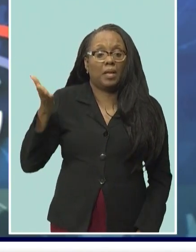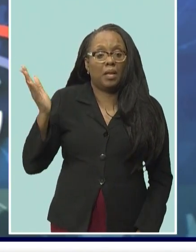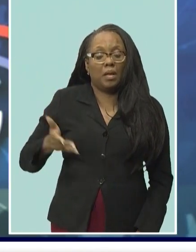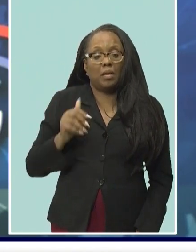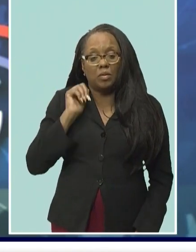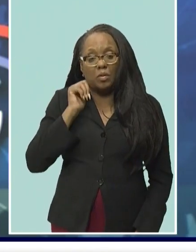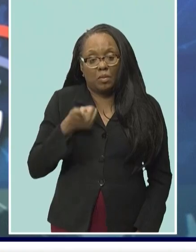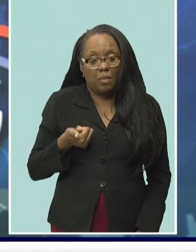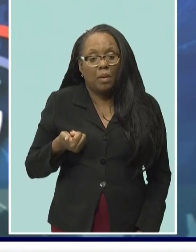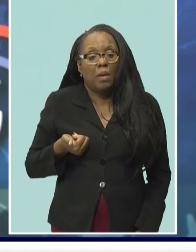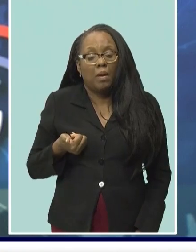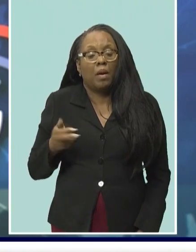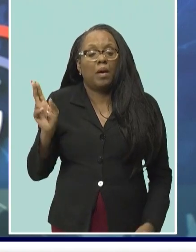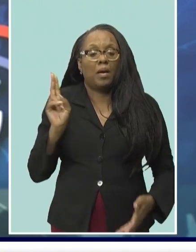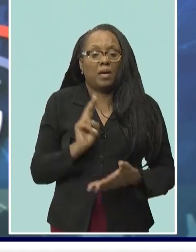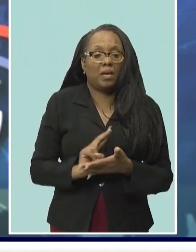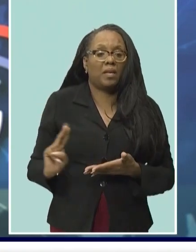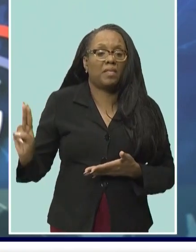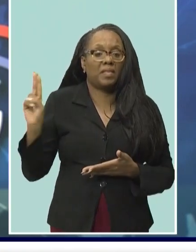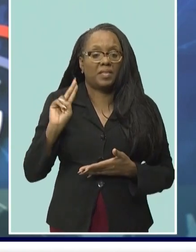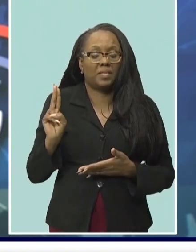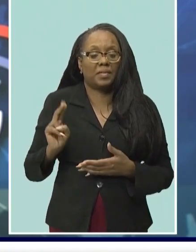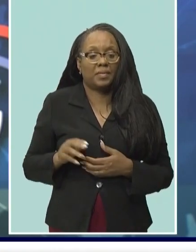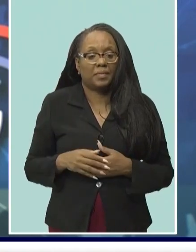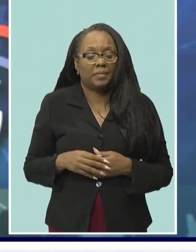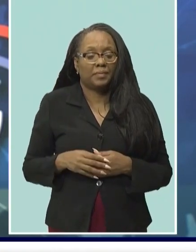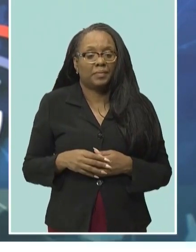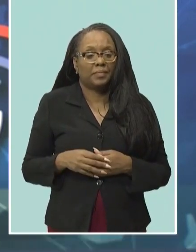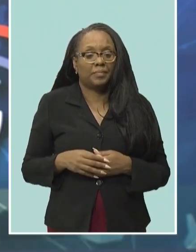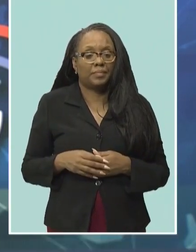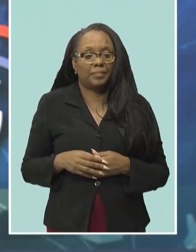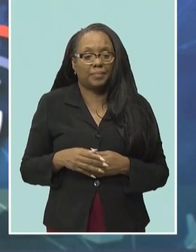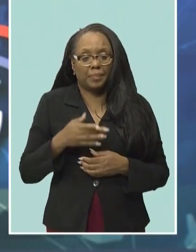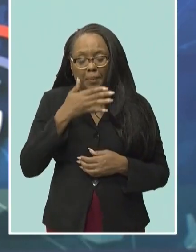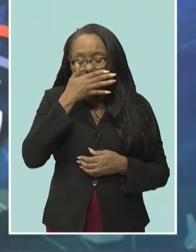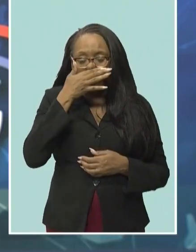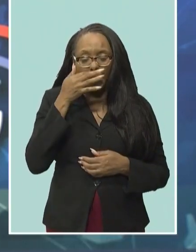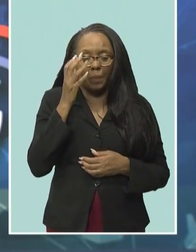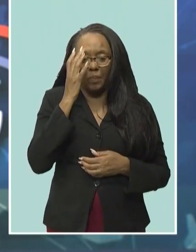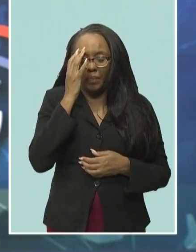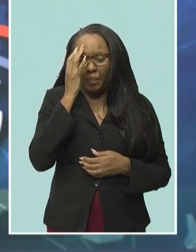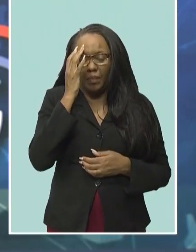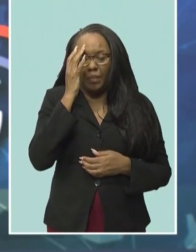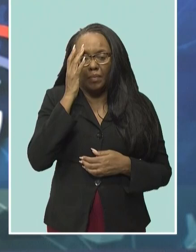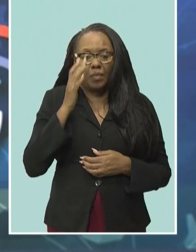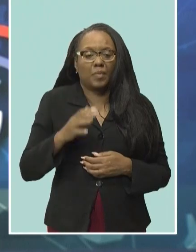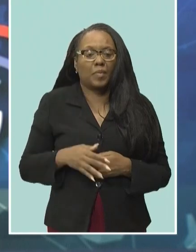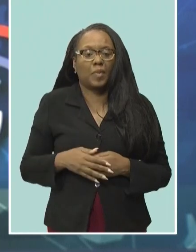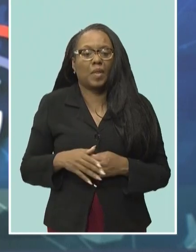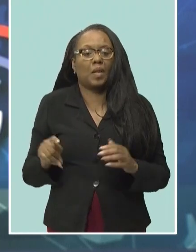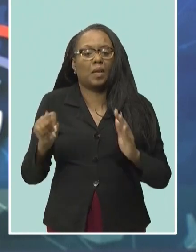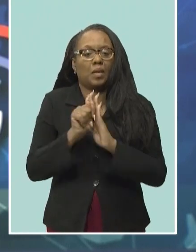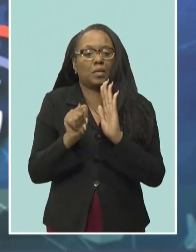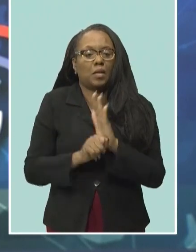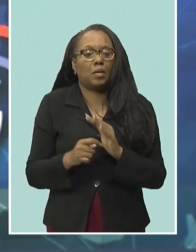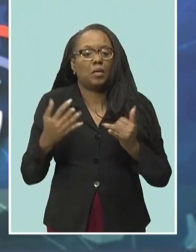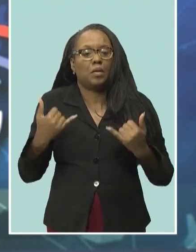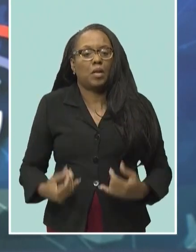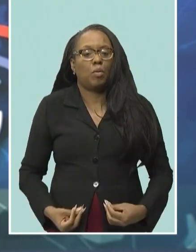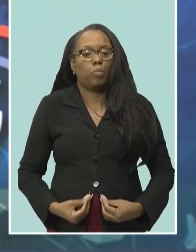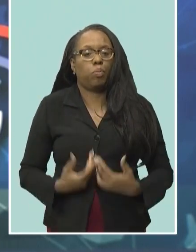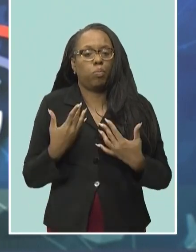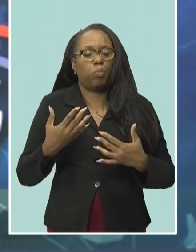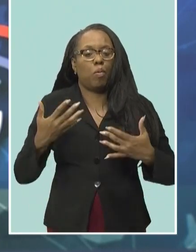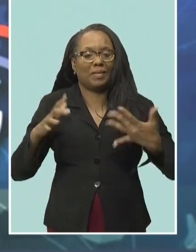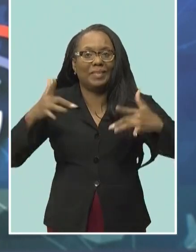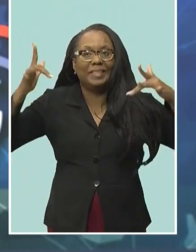Reform Commission to be held at the University of the West Indies. The city of Bridgetown has started to come alive at night during the Yuletide